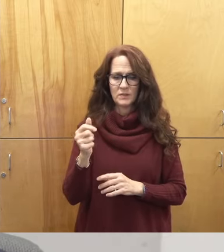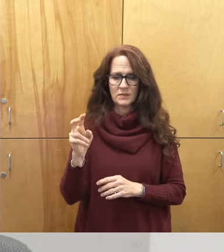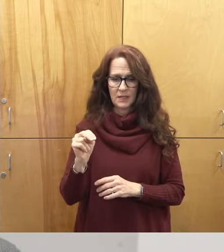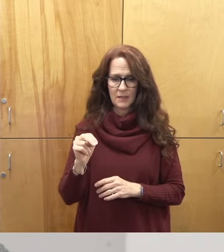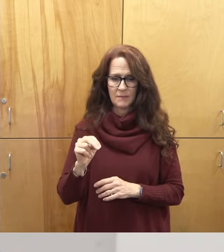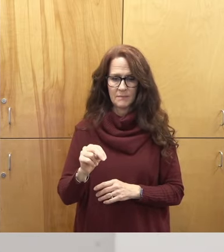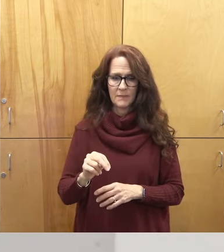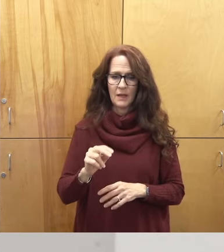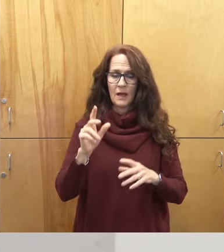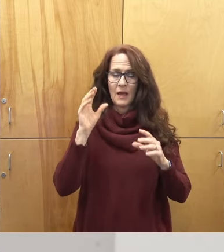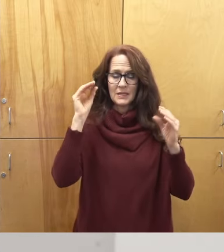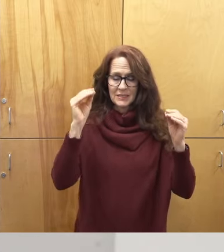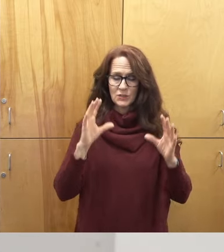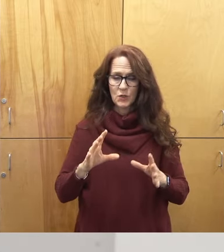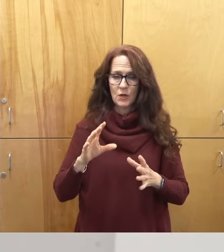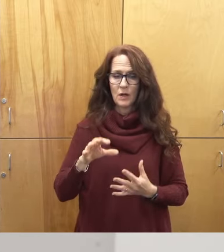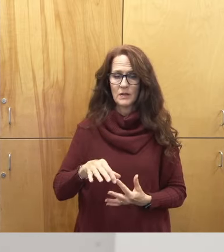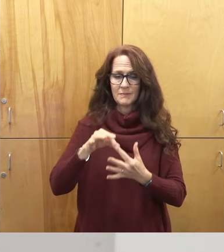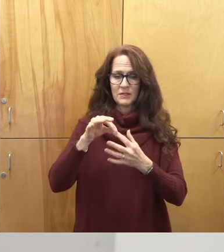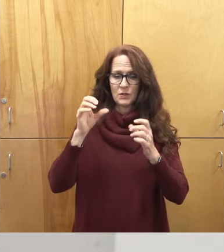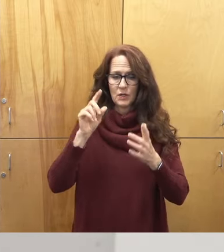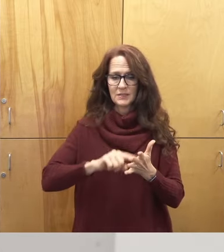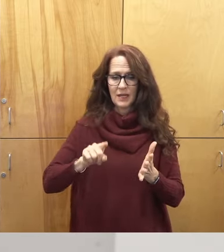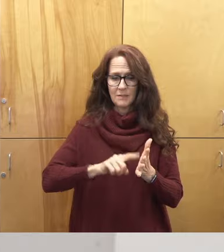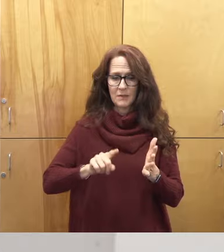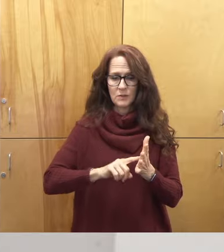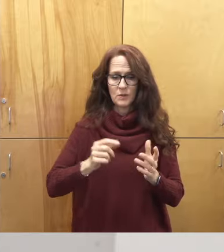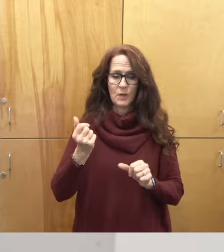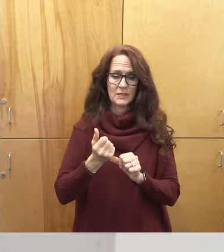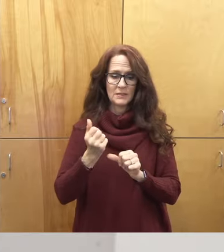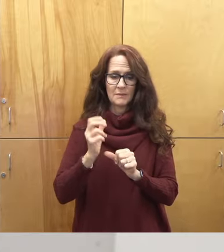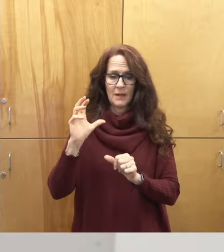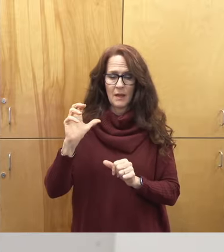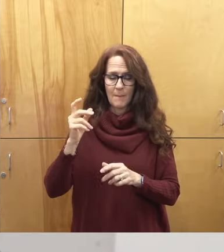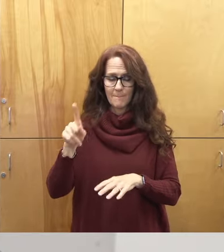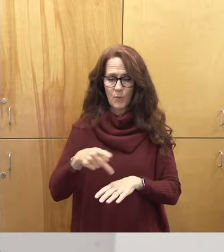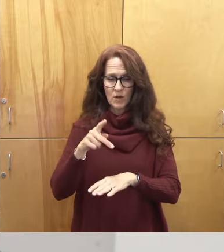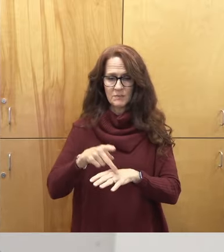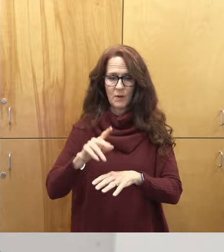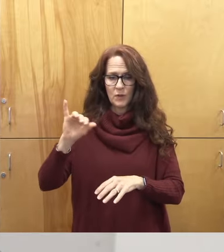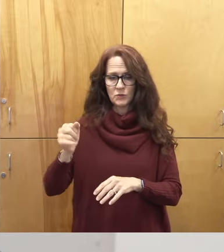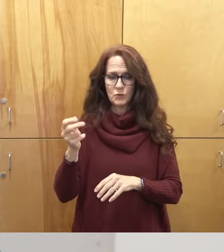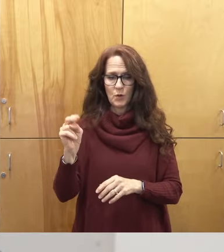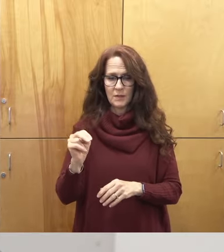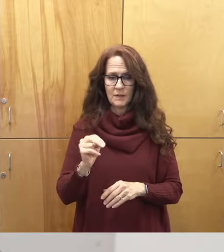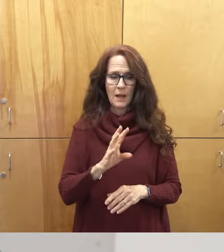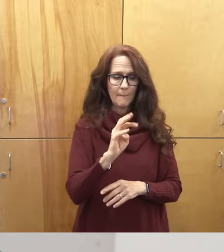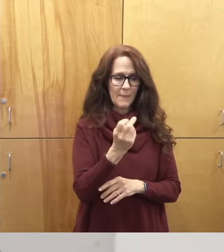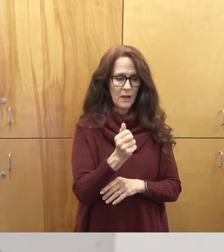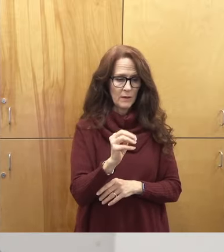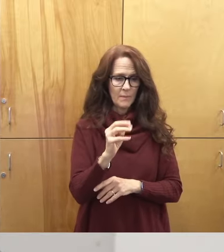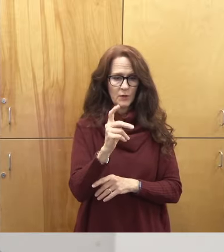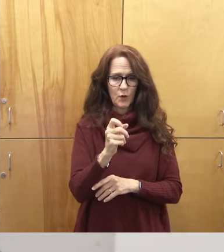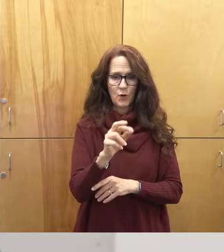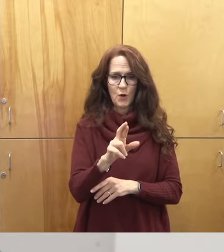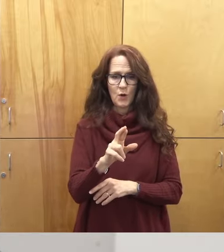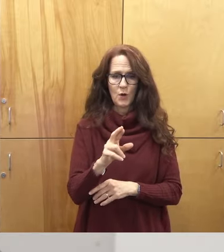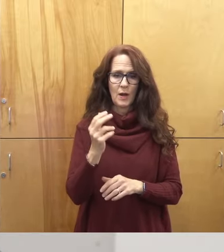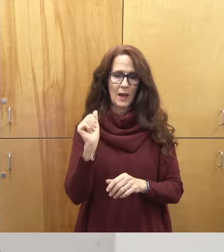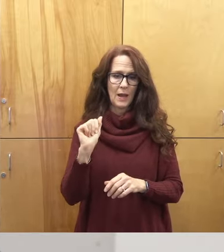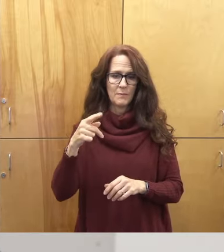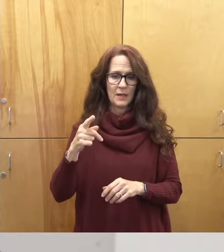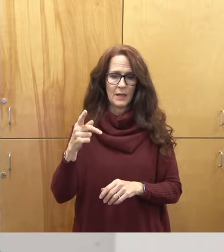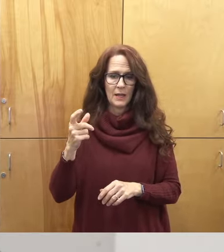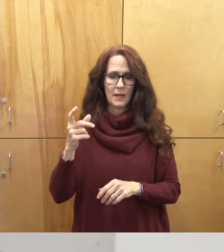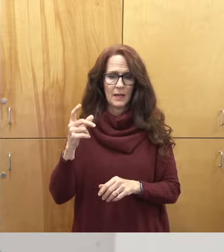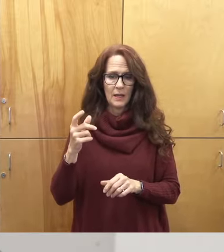special assignment at Jordan to assistant principal at Jordan. Malcolm Turner, teacher on special assignment at Lakewood to assistant principal